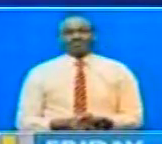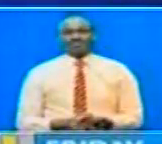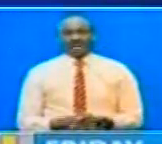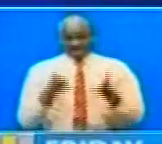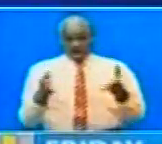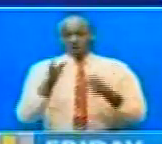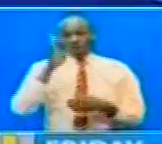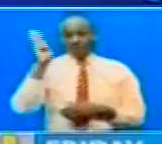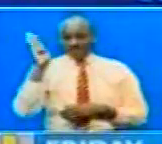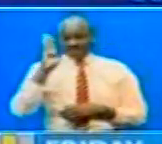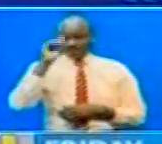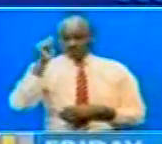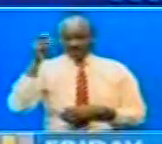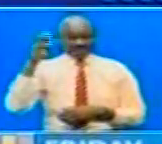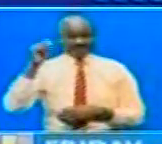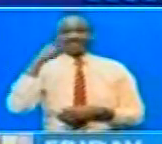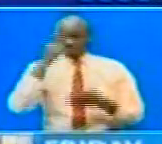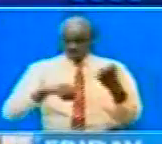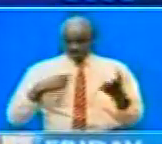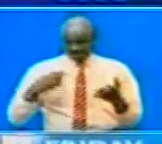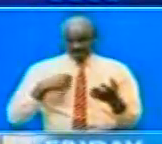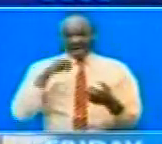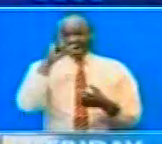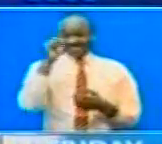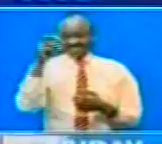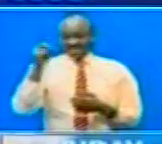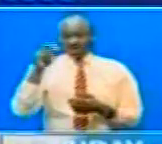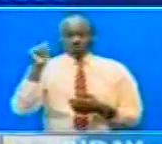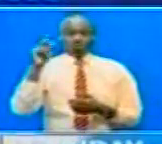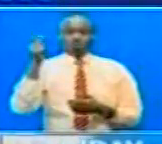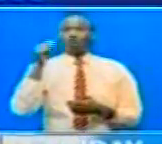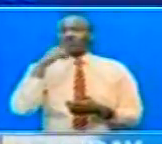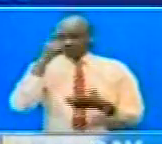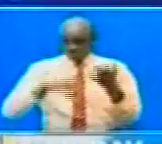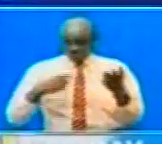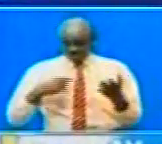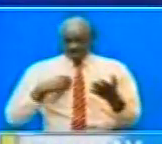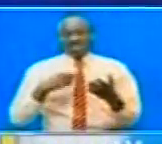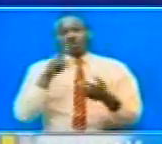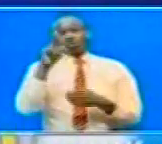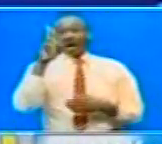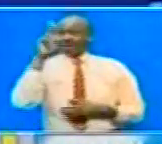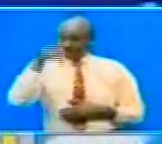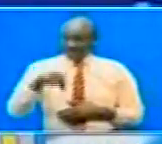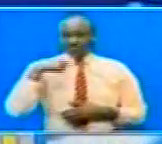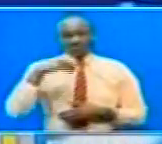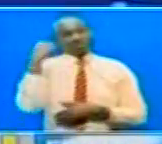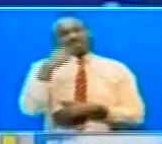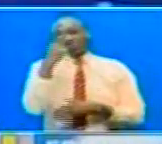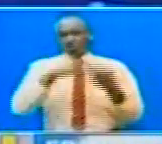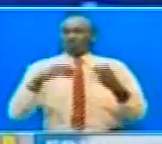To Bomet now, and the Council of Governors Chairman Isaac Ruto has told the United Republican Party to stop what he